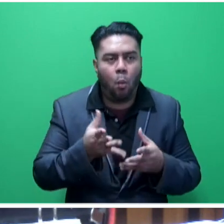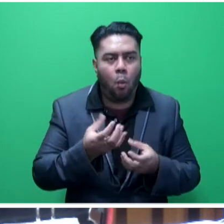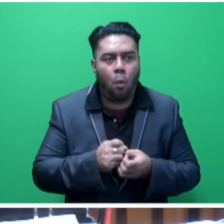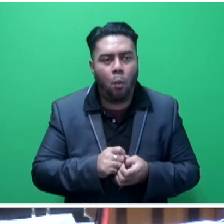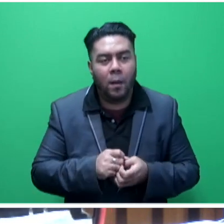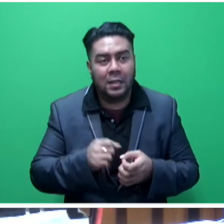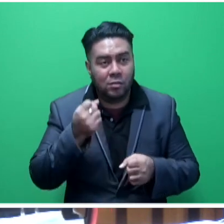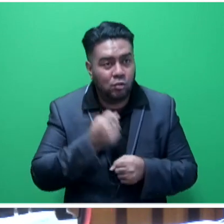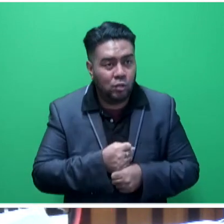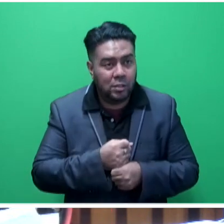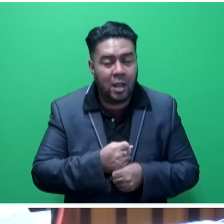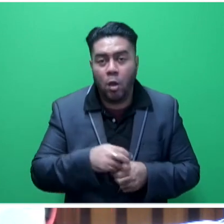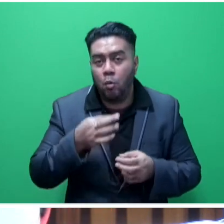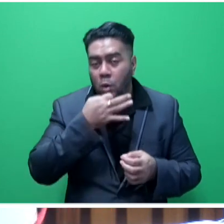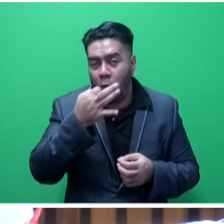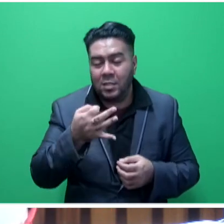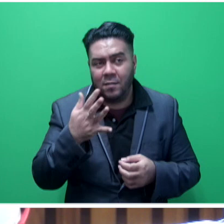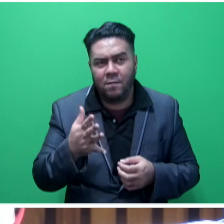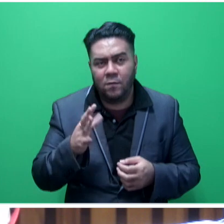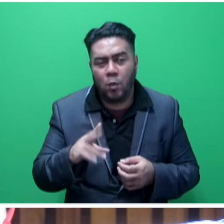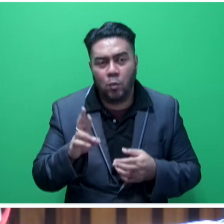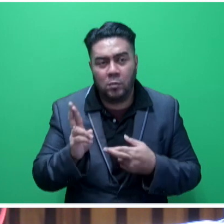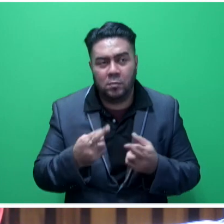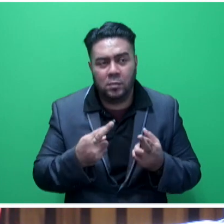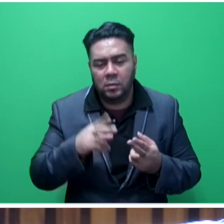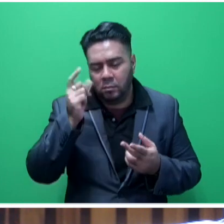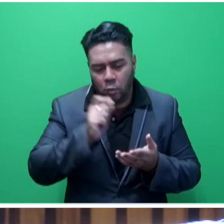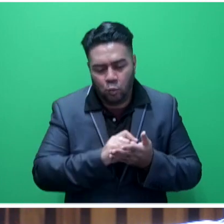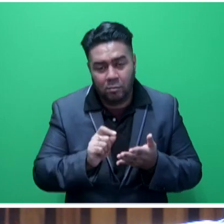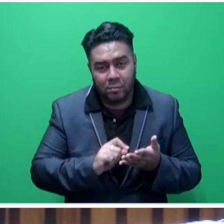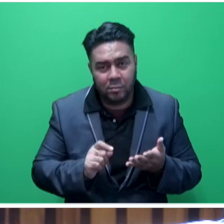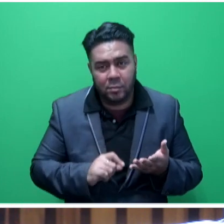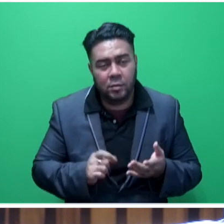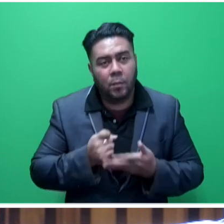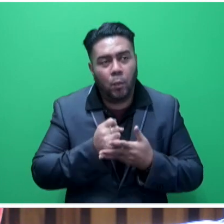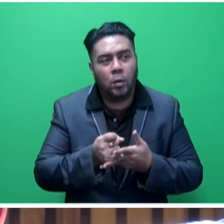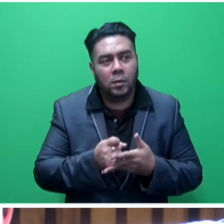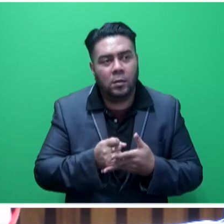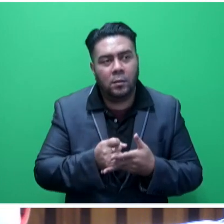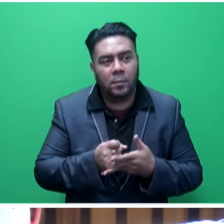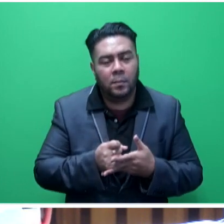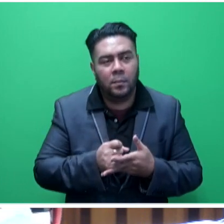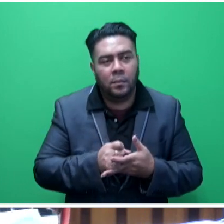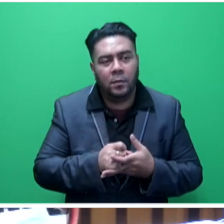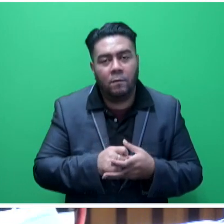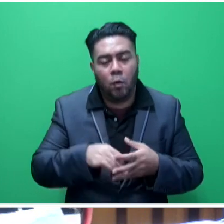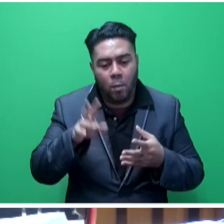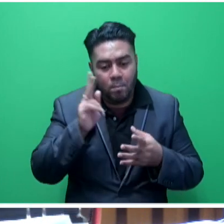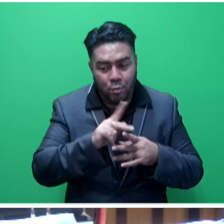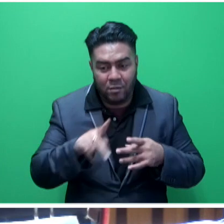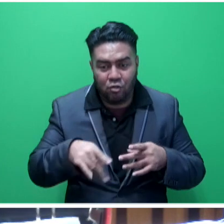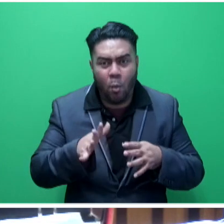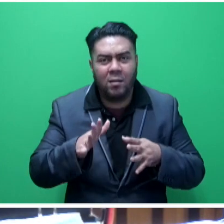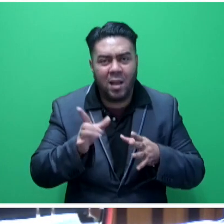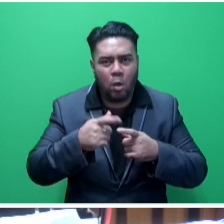And G. Request for registration must be made in writing with the endorsement and support of the relevant Tikina and Provincial Council. And